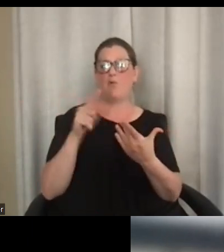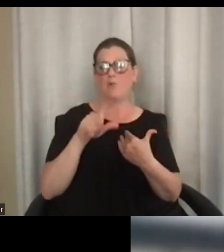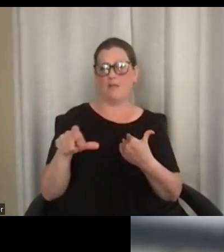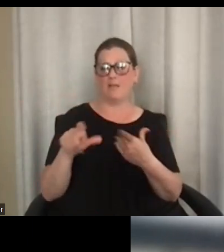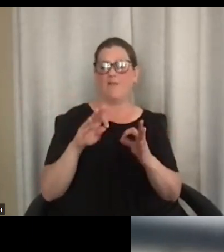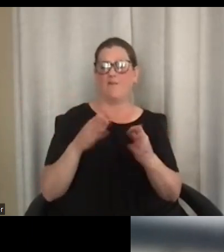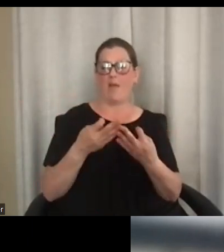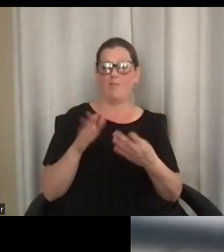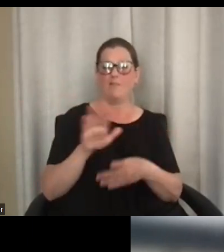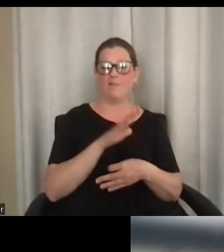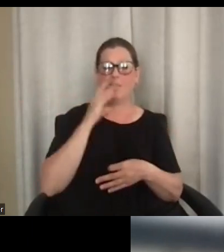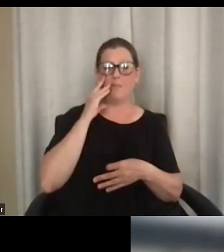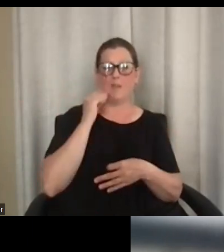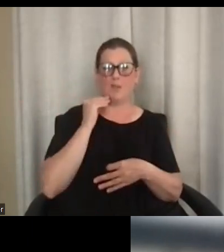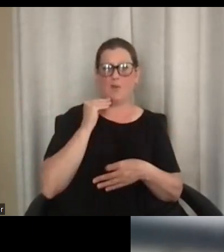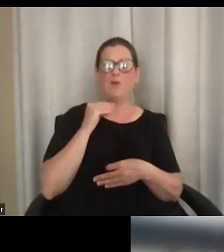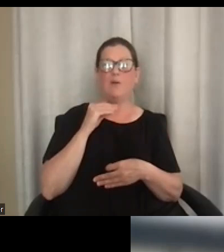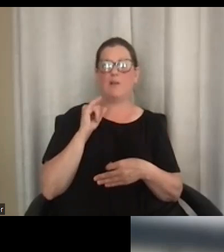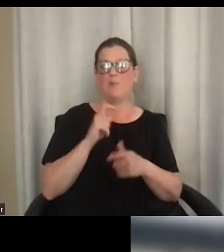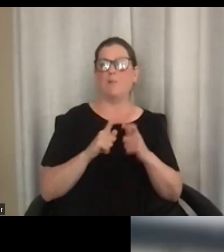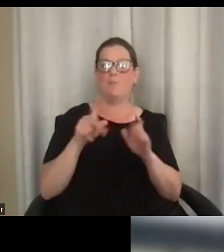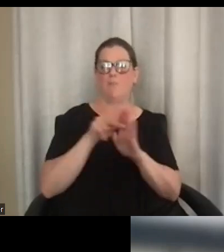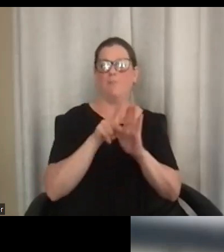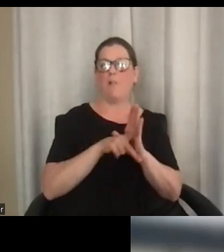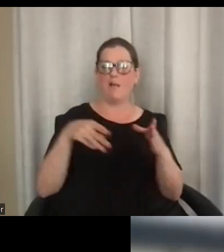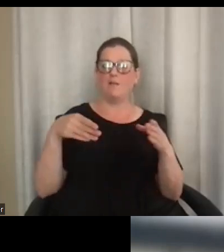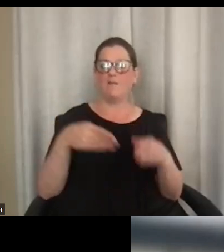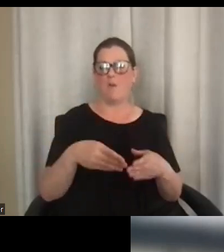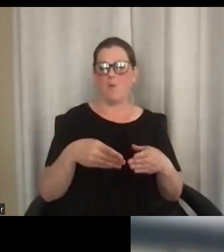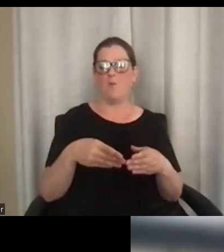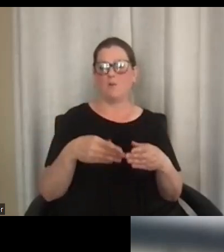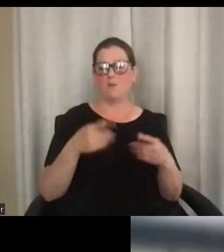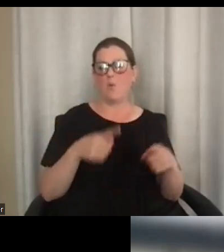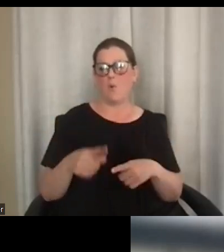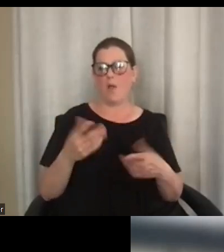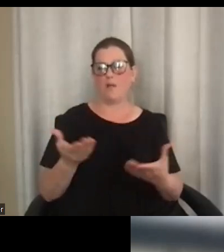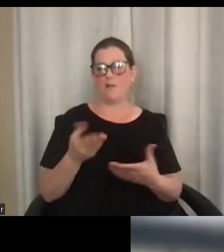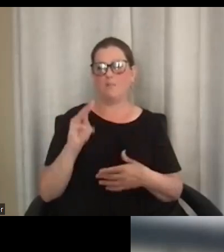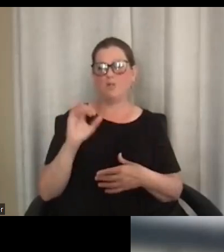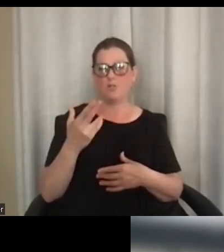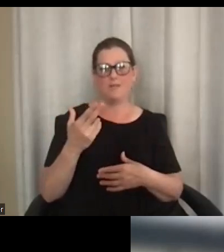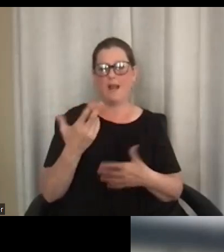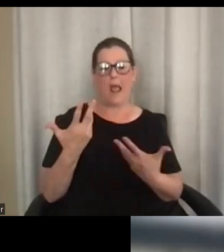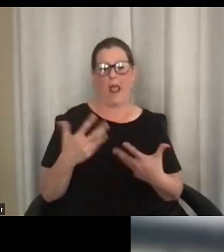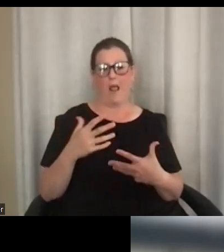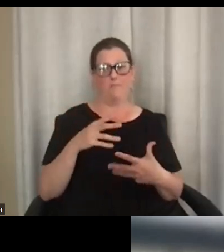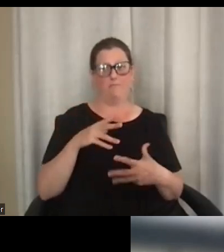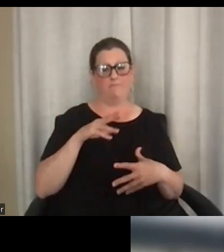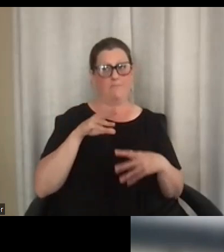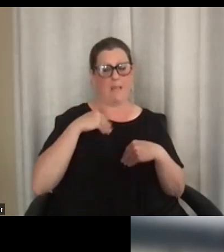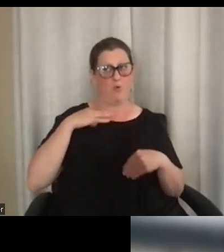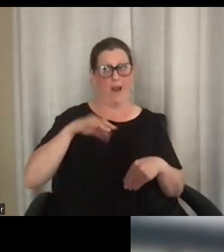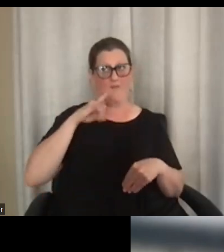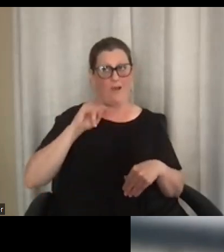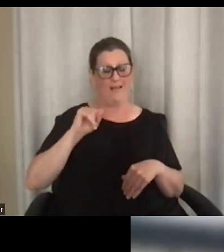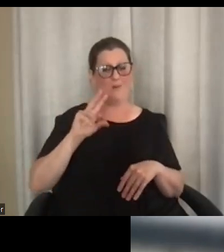are experiencing. So that was a big kind of policy focus and thing that's happening in Michigan right now. I won't take credit for it, but it is something